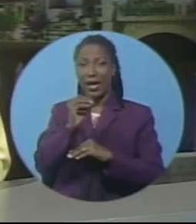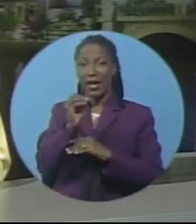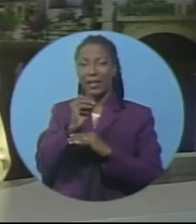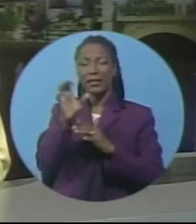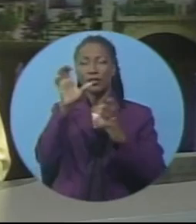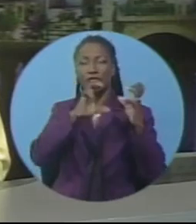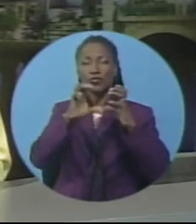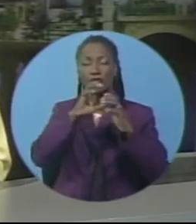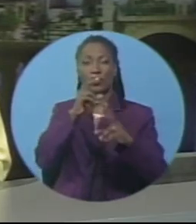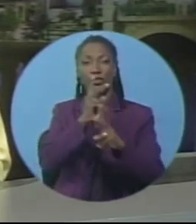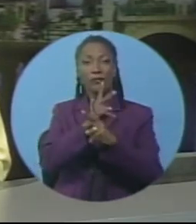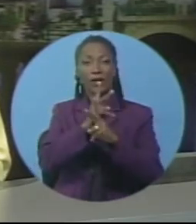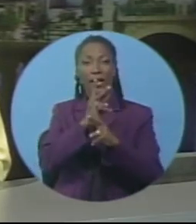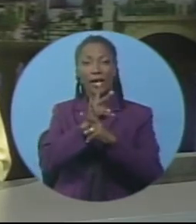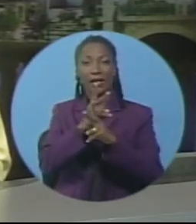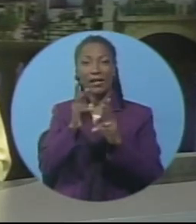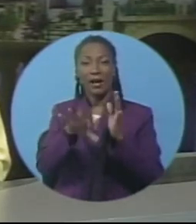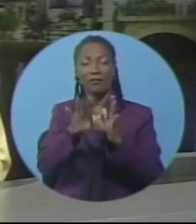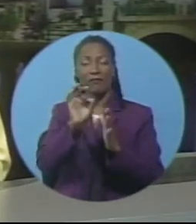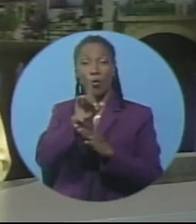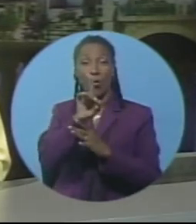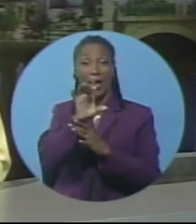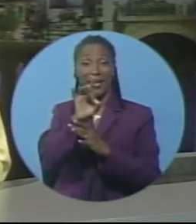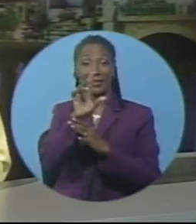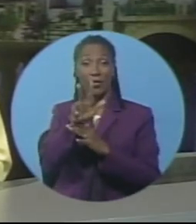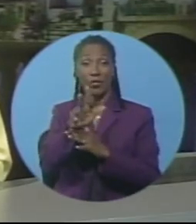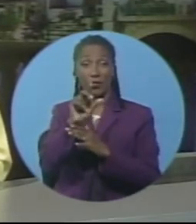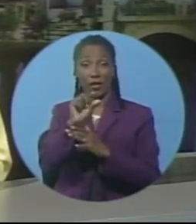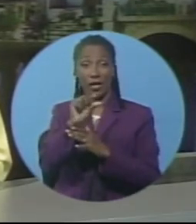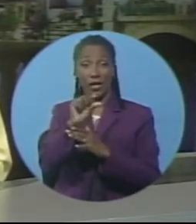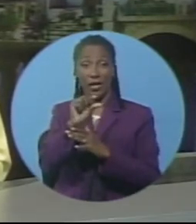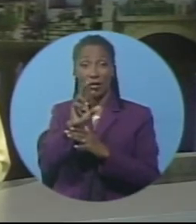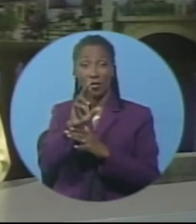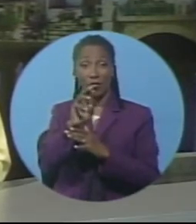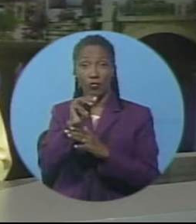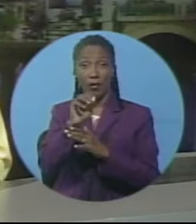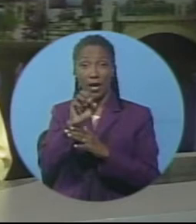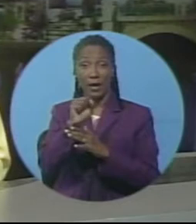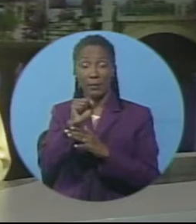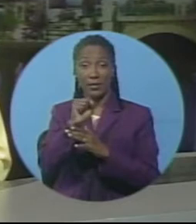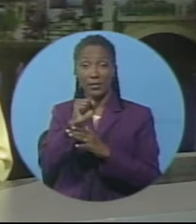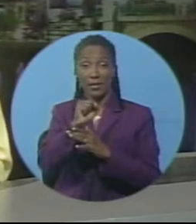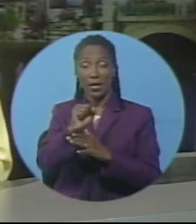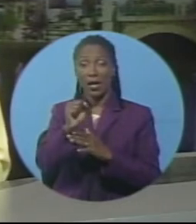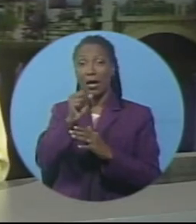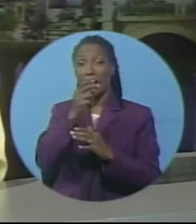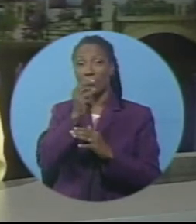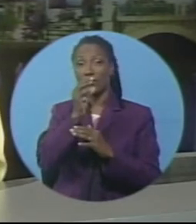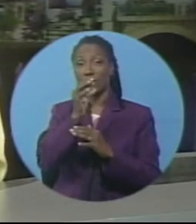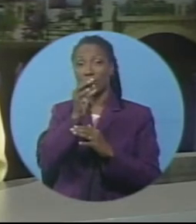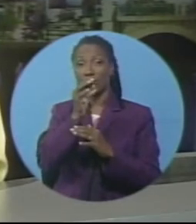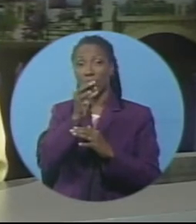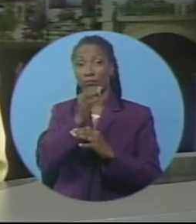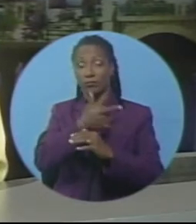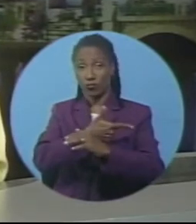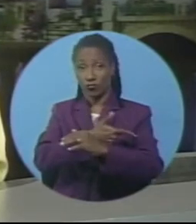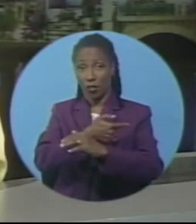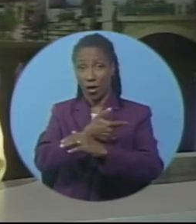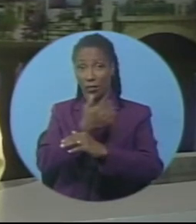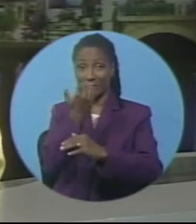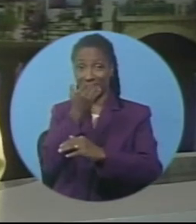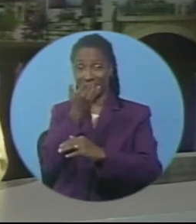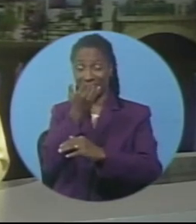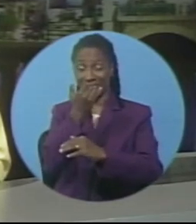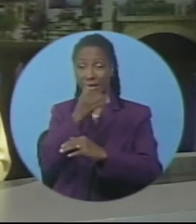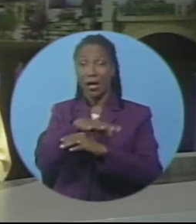and 183 grams of cannabis was discovered hidden inside. He was subsequently charged for possession